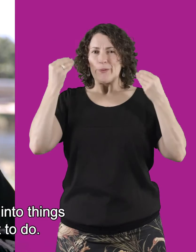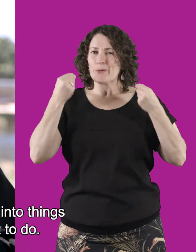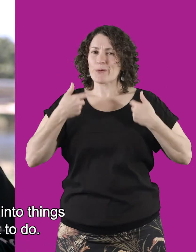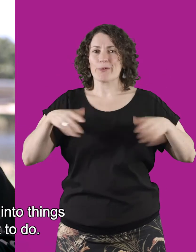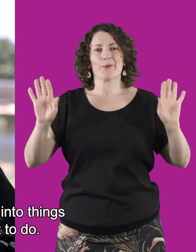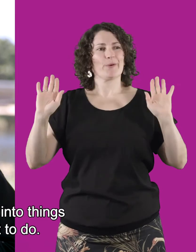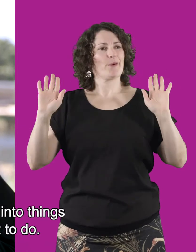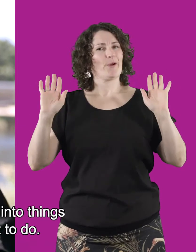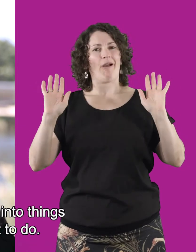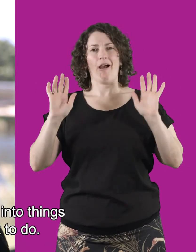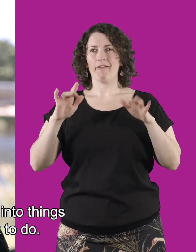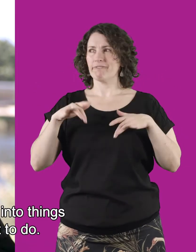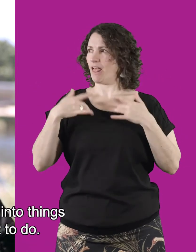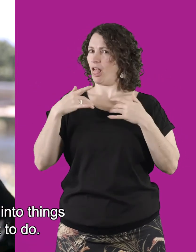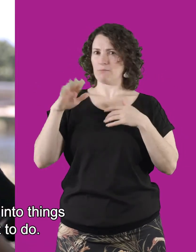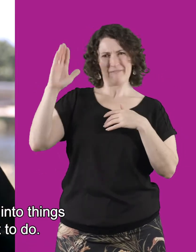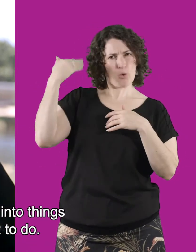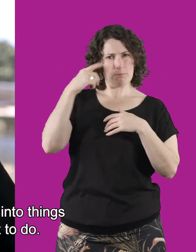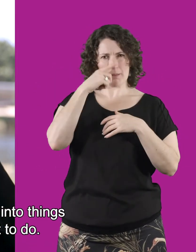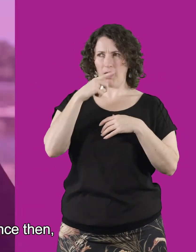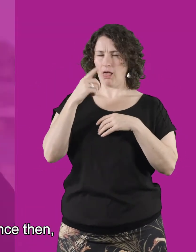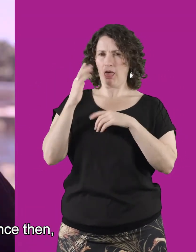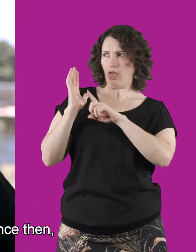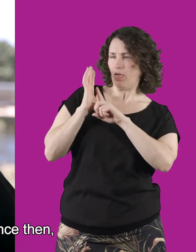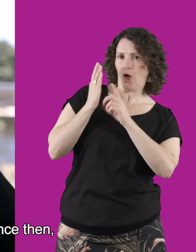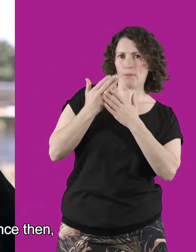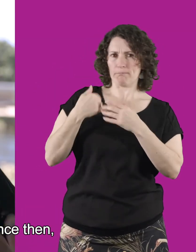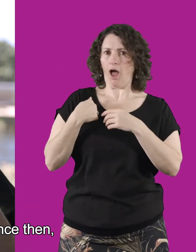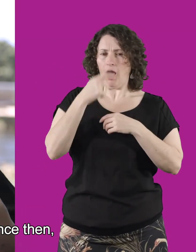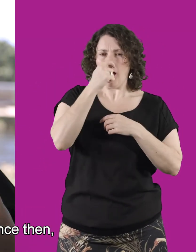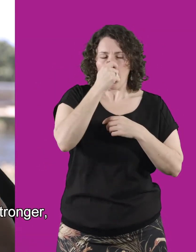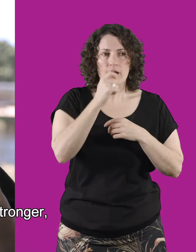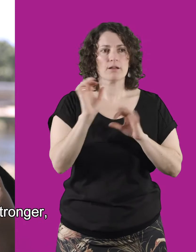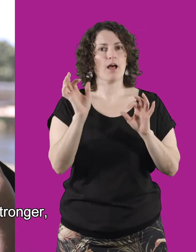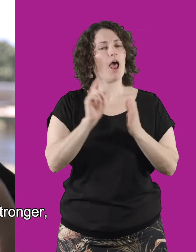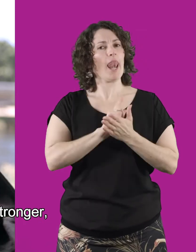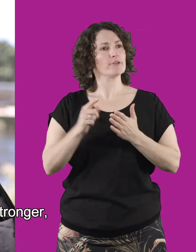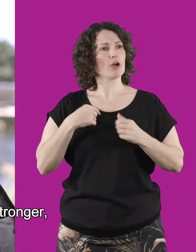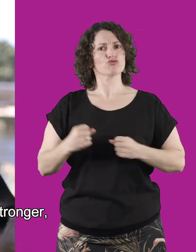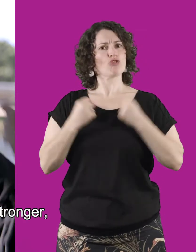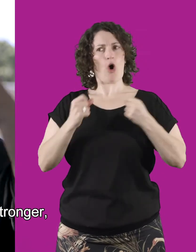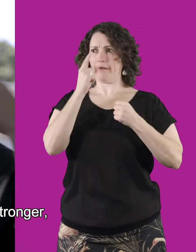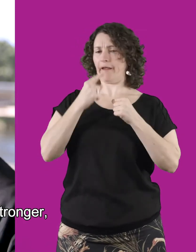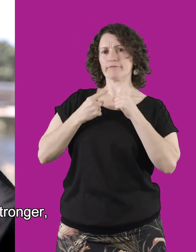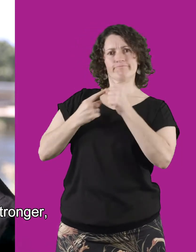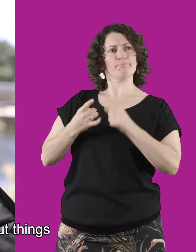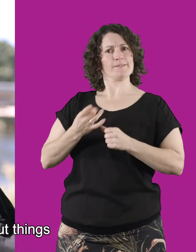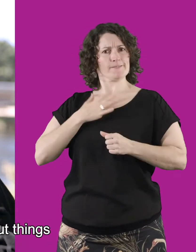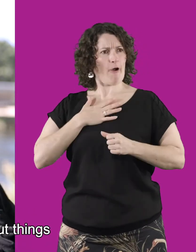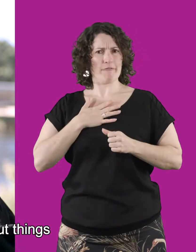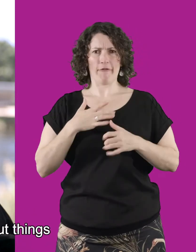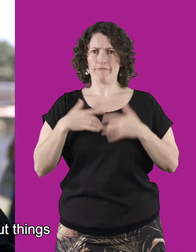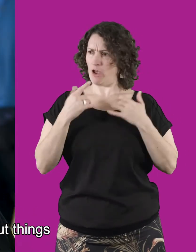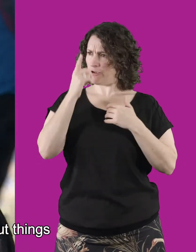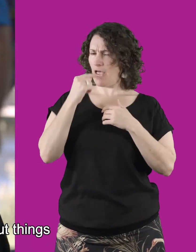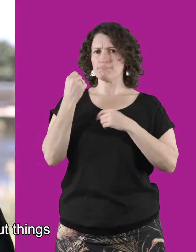not pressured into things that I didn't want to do. You know, ever since then I started getting stronger, powerful. I